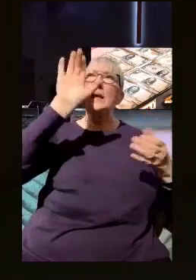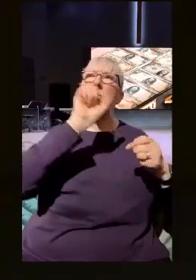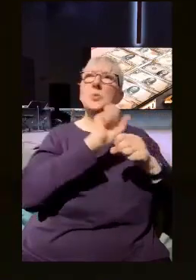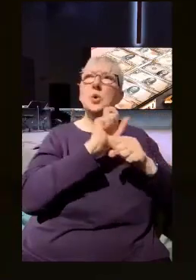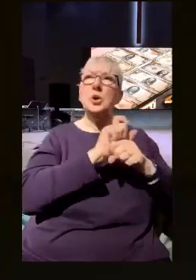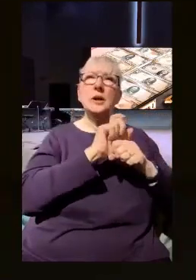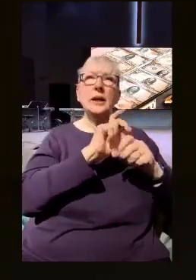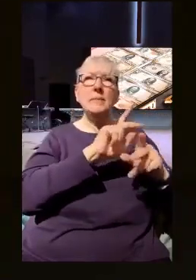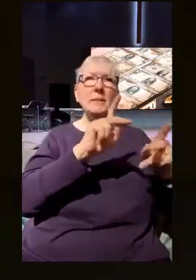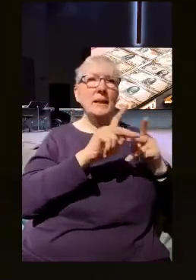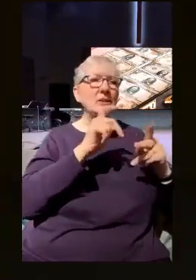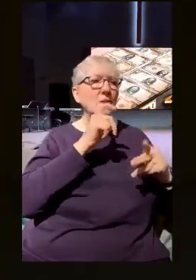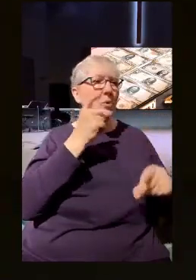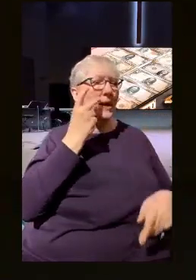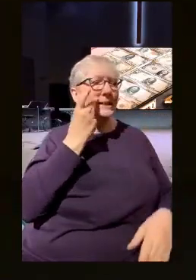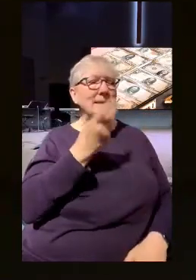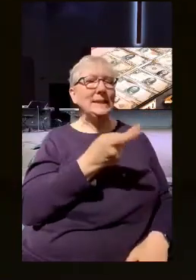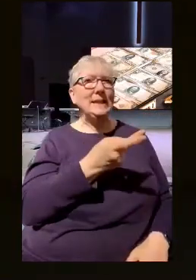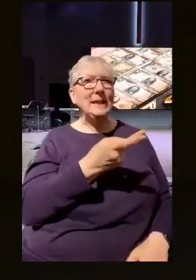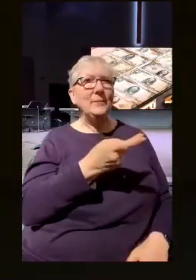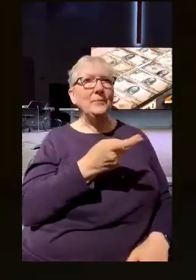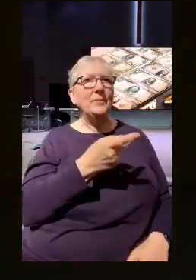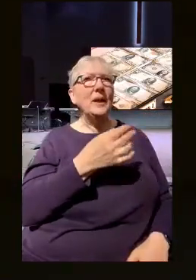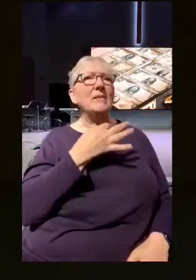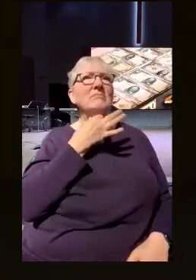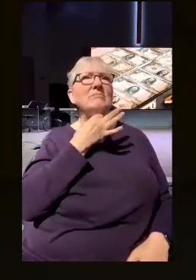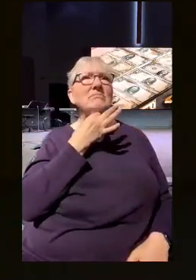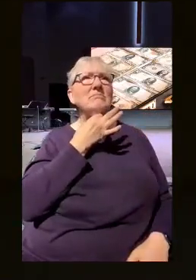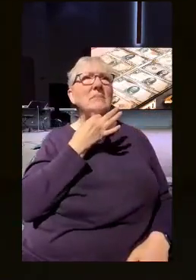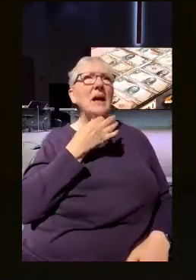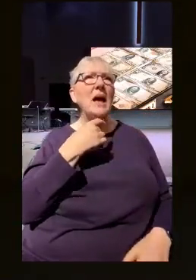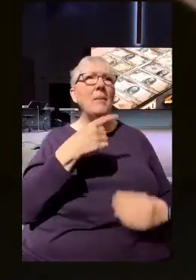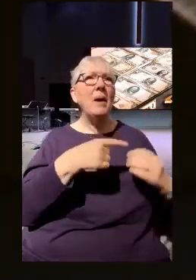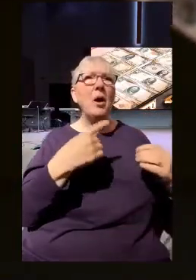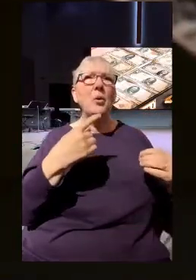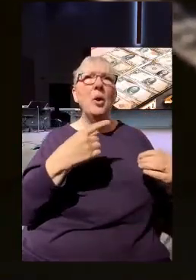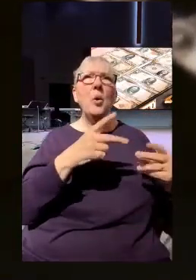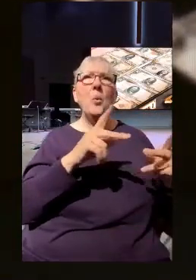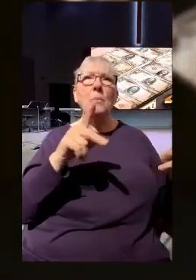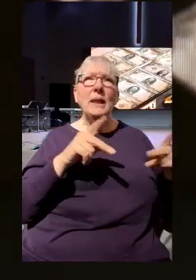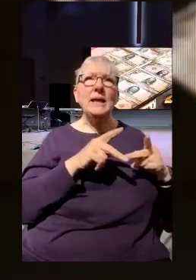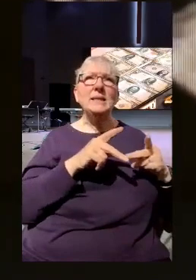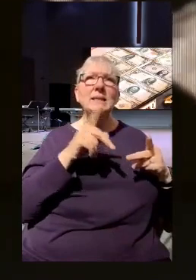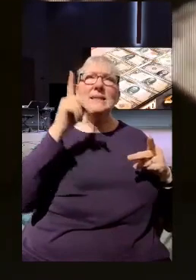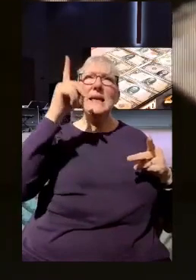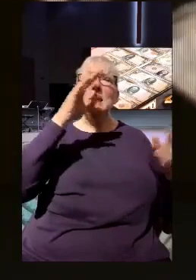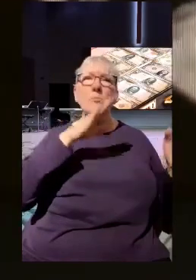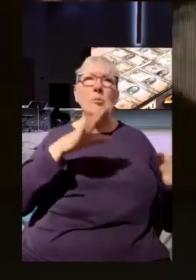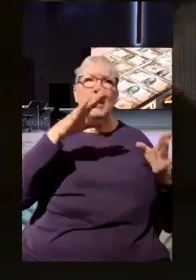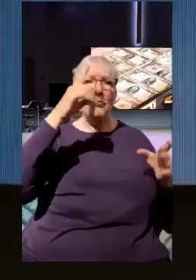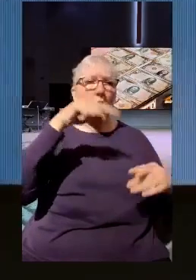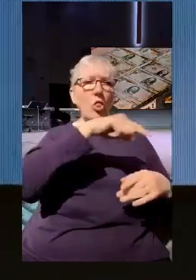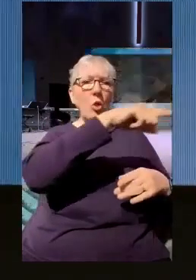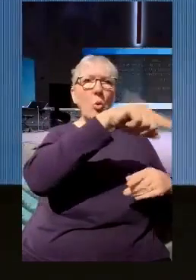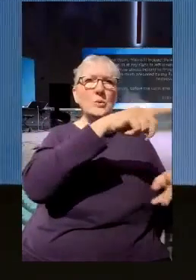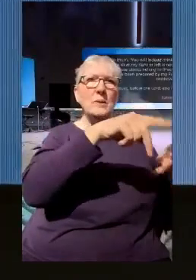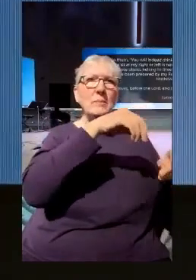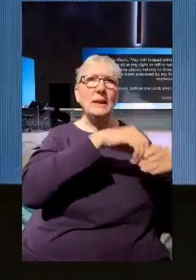I wonder about the places that he has prepared for them in his kingdom.